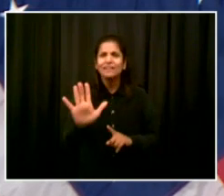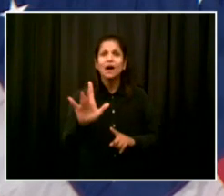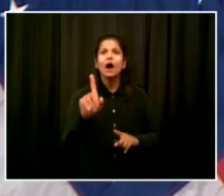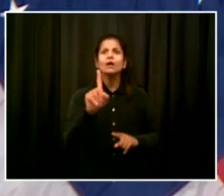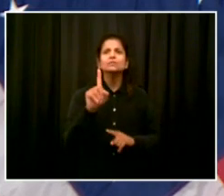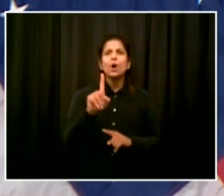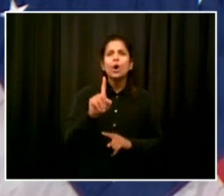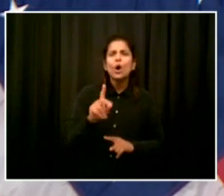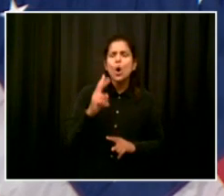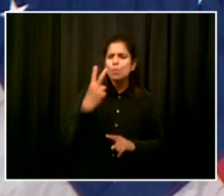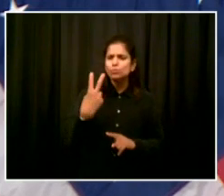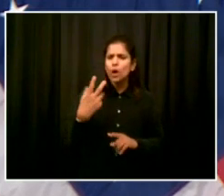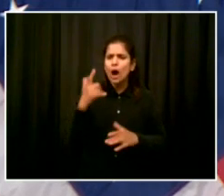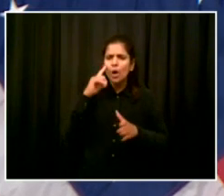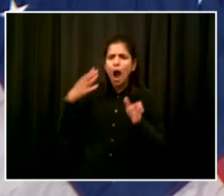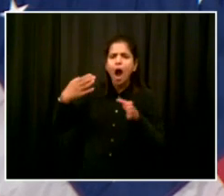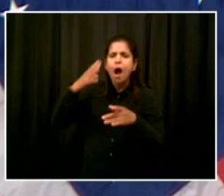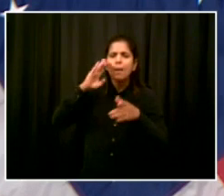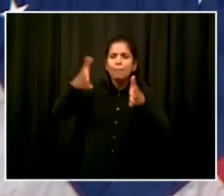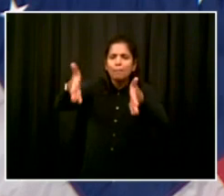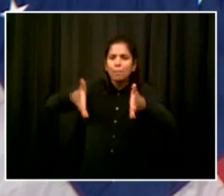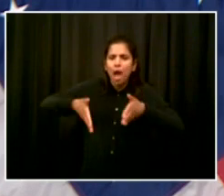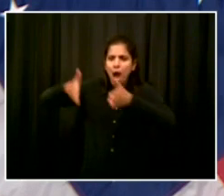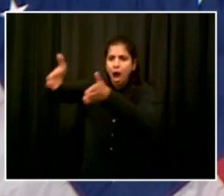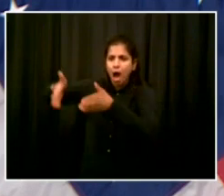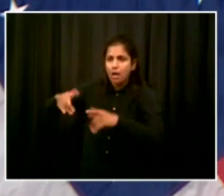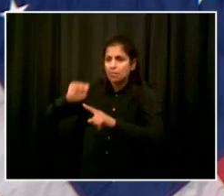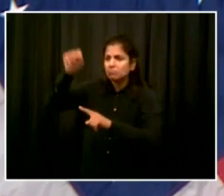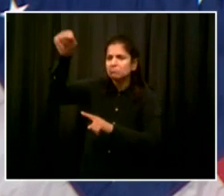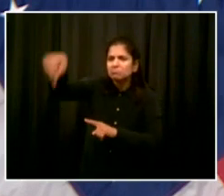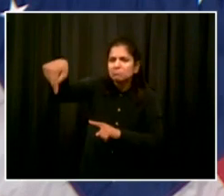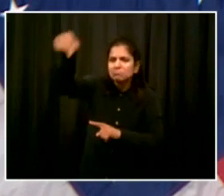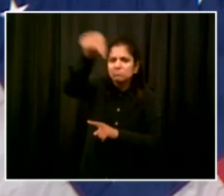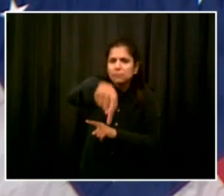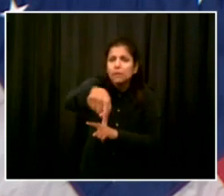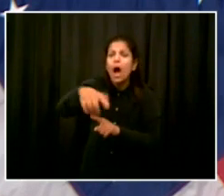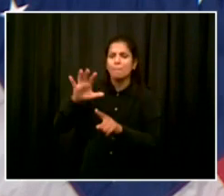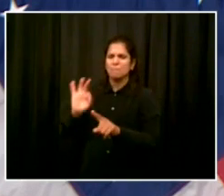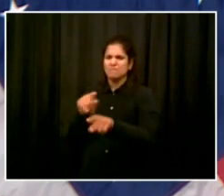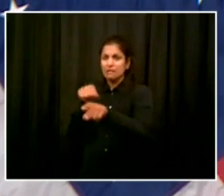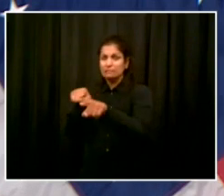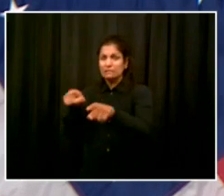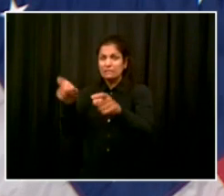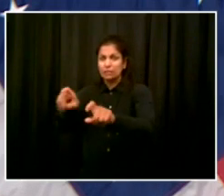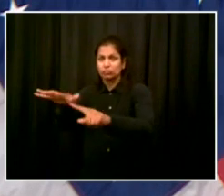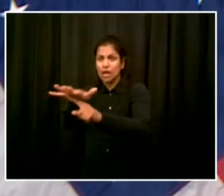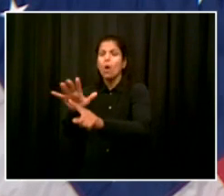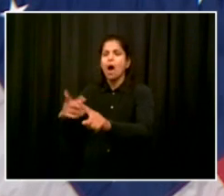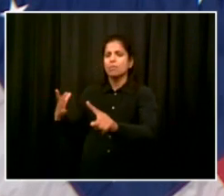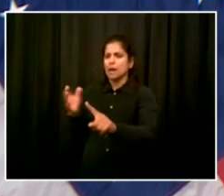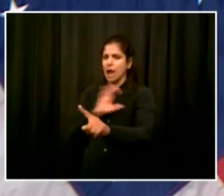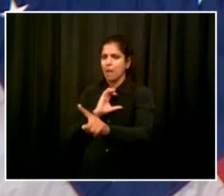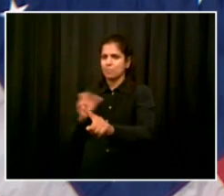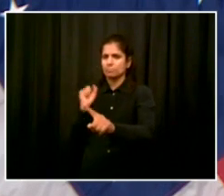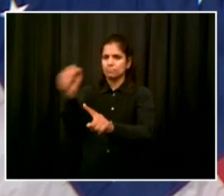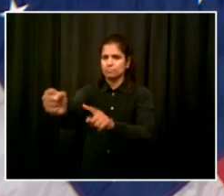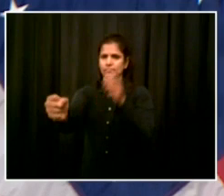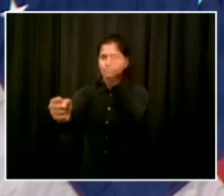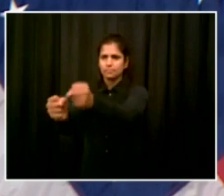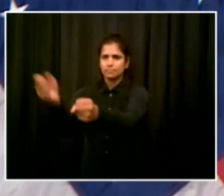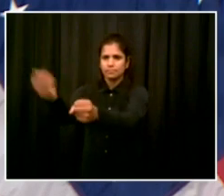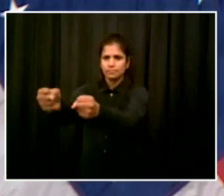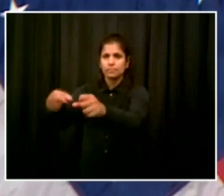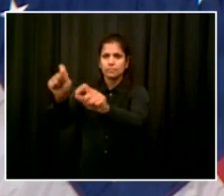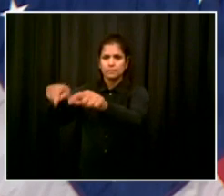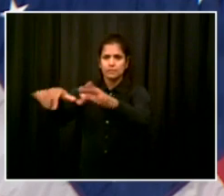working incredibly close with our partners. Believe me, the prosecutors are sick of seeing my face and Terry